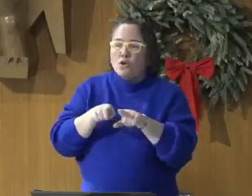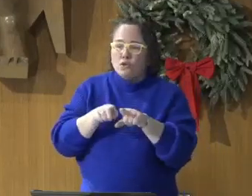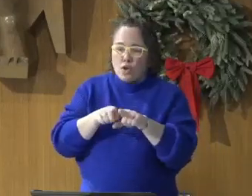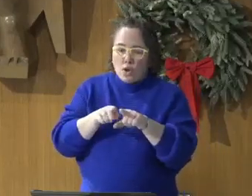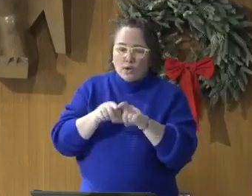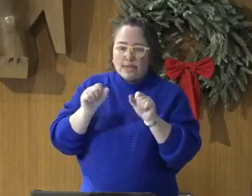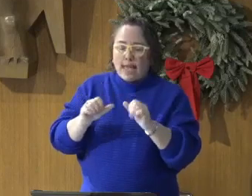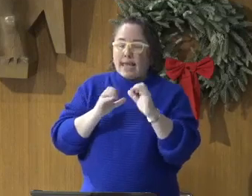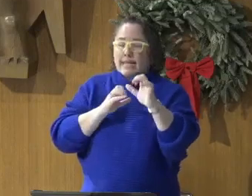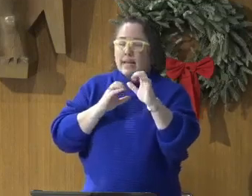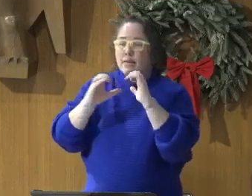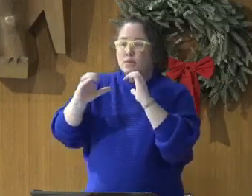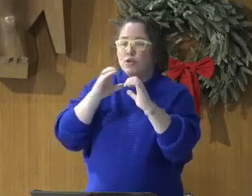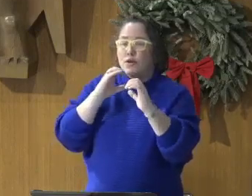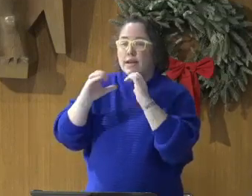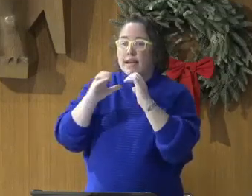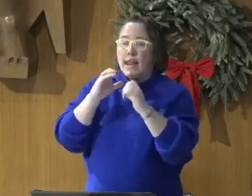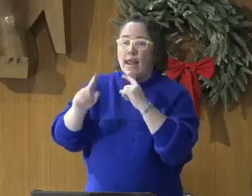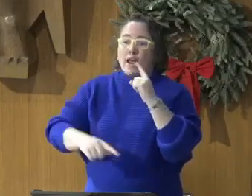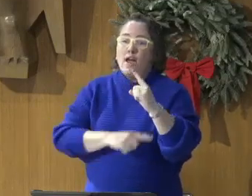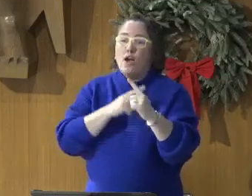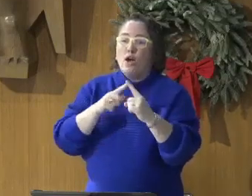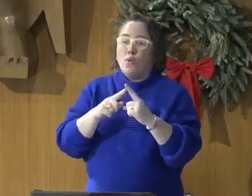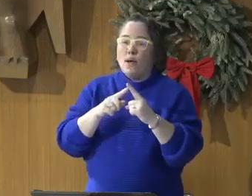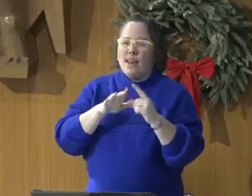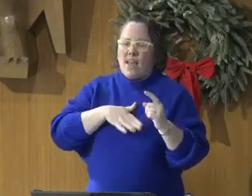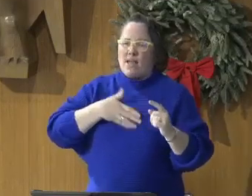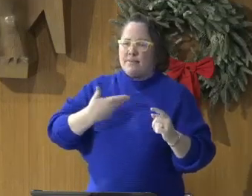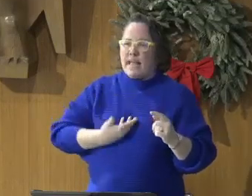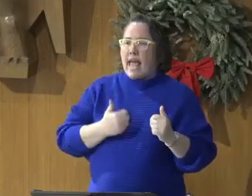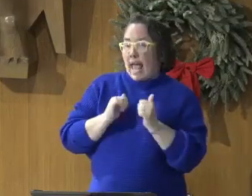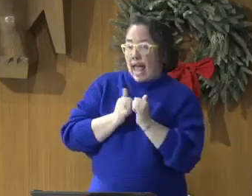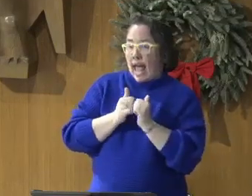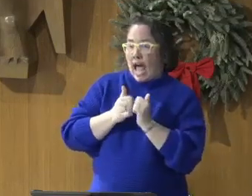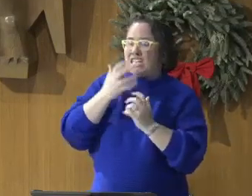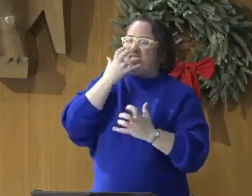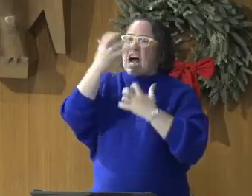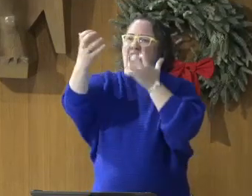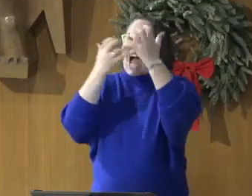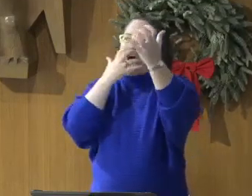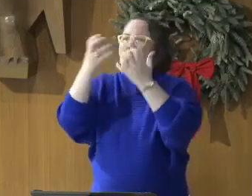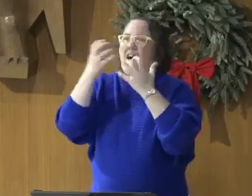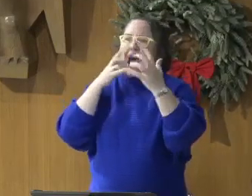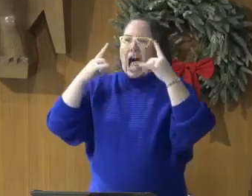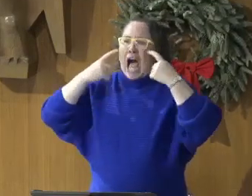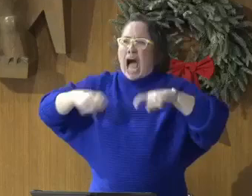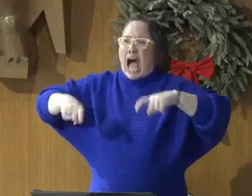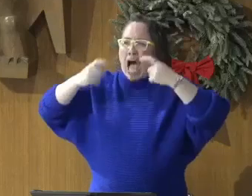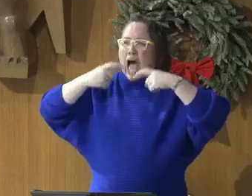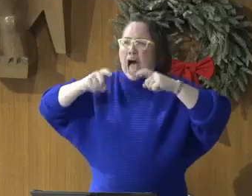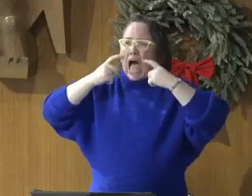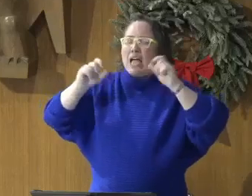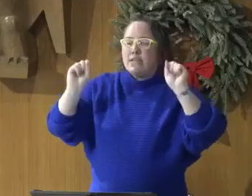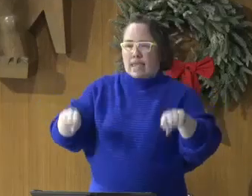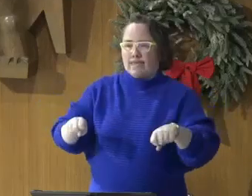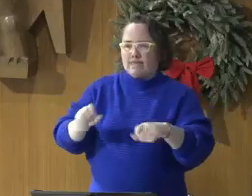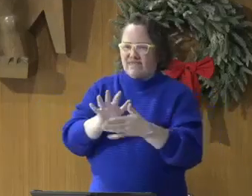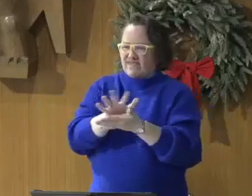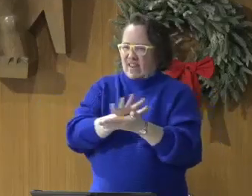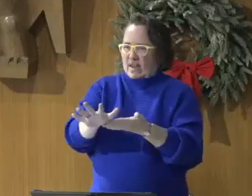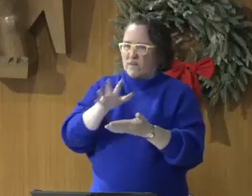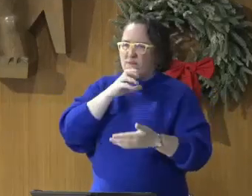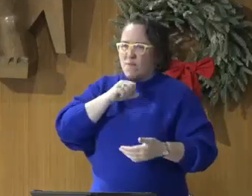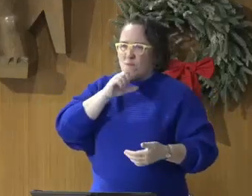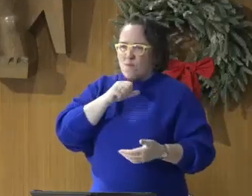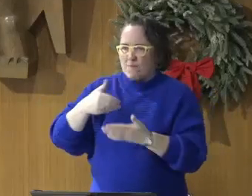communicate when they are upset by fussing, screaming, and crying. Now, I